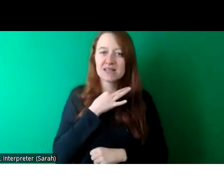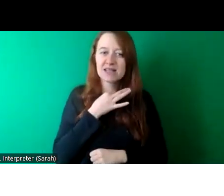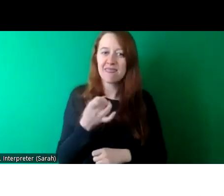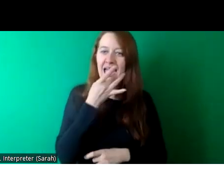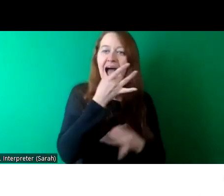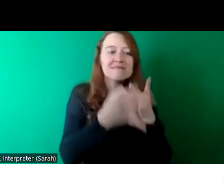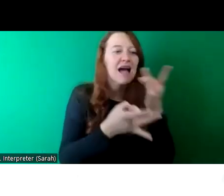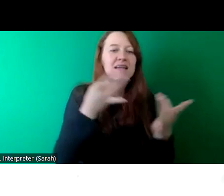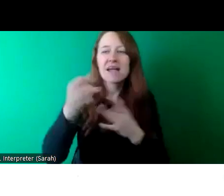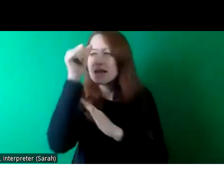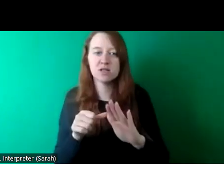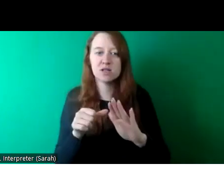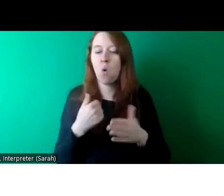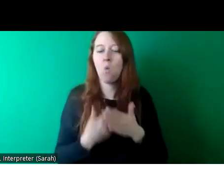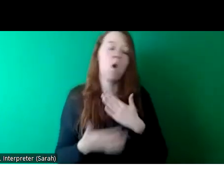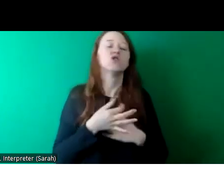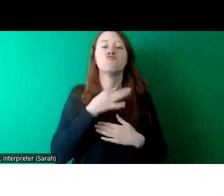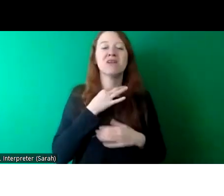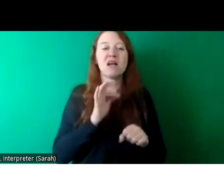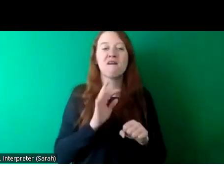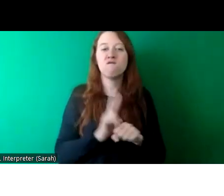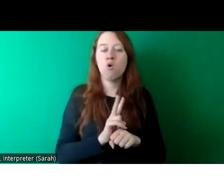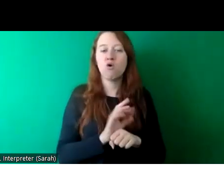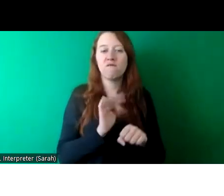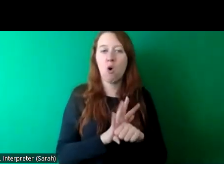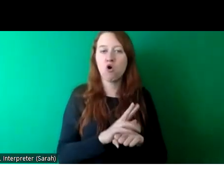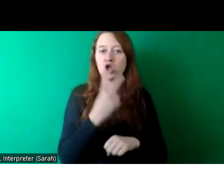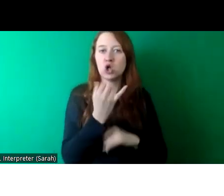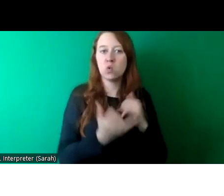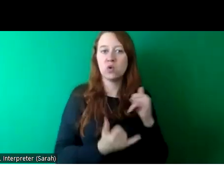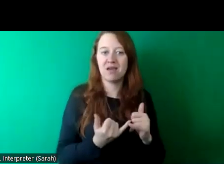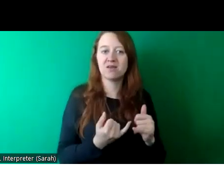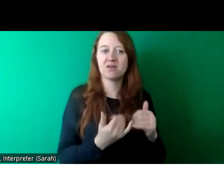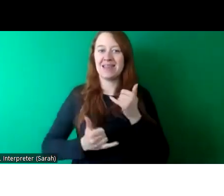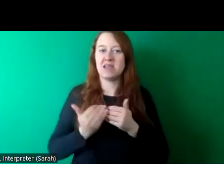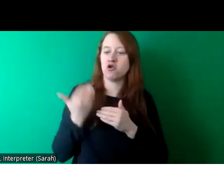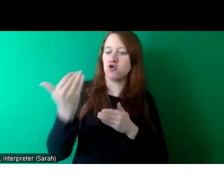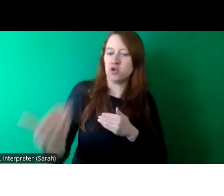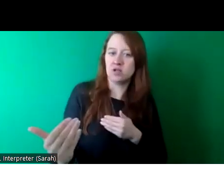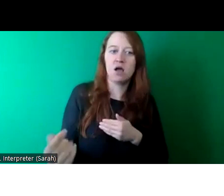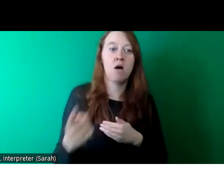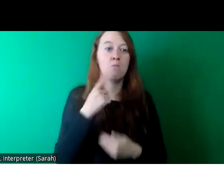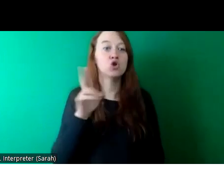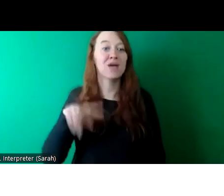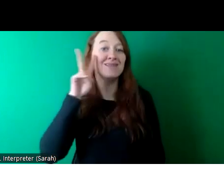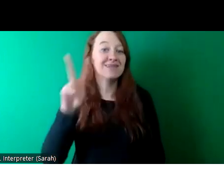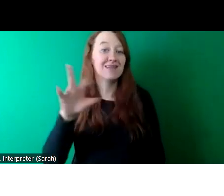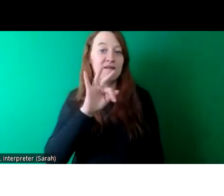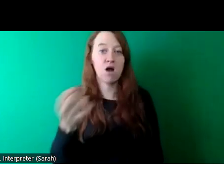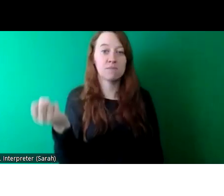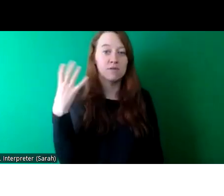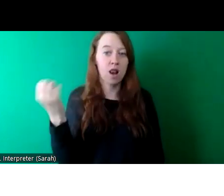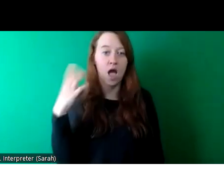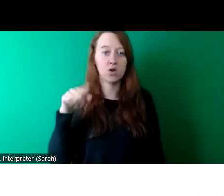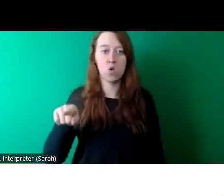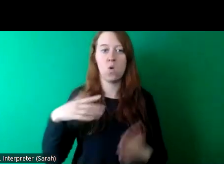the top risks for 2 years and 10 years. And as you can see, for the next 10 years, climate change dominates that. Over 5 of the top